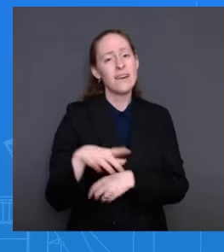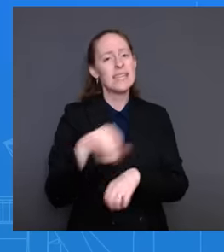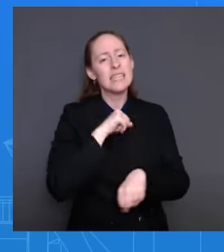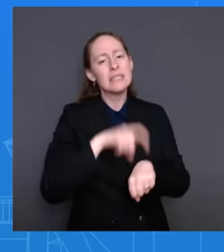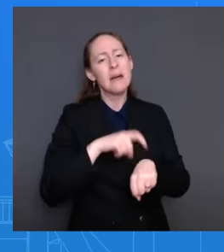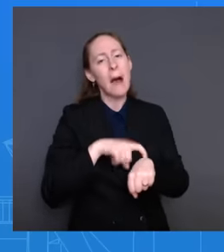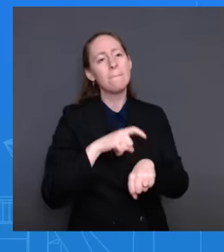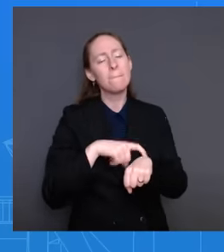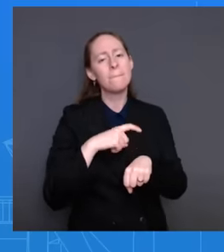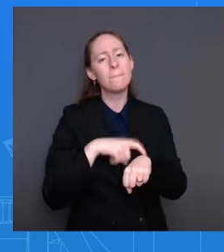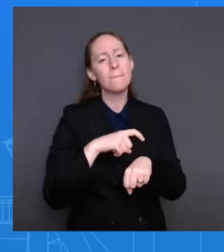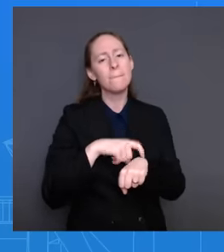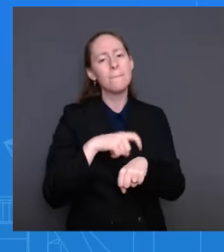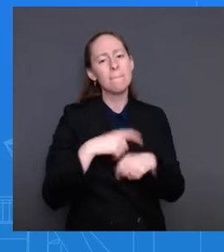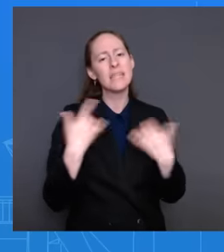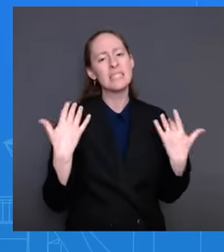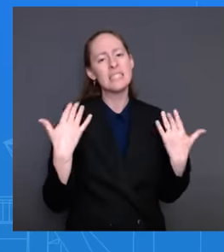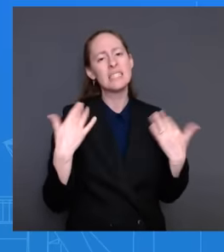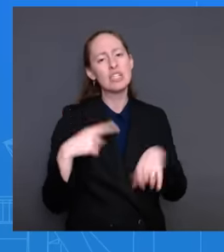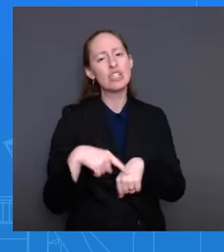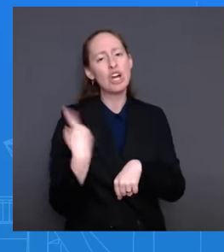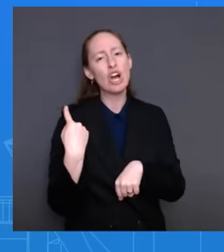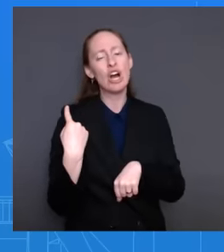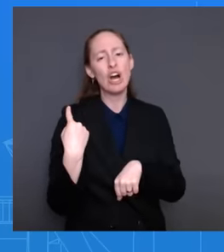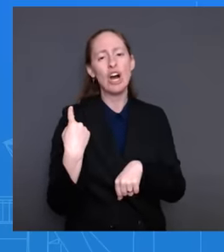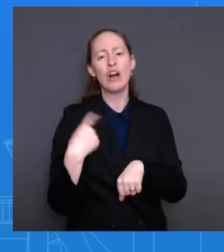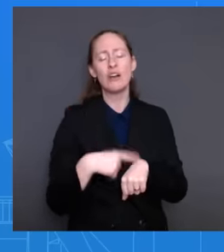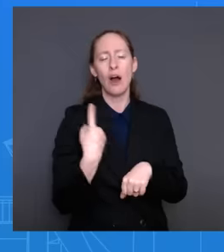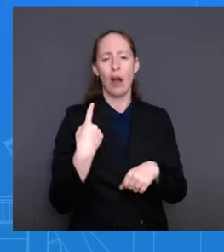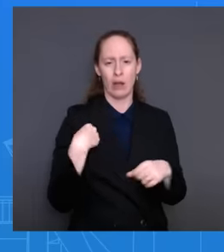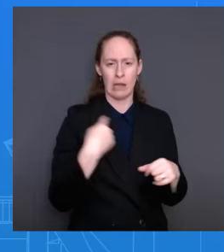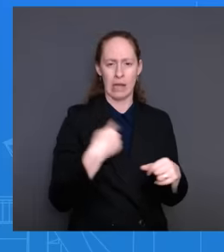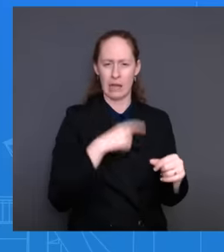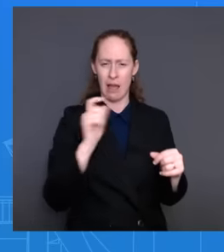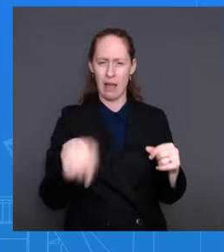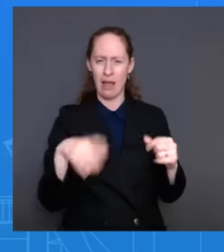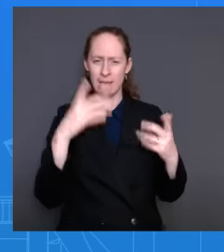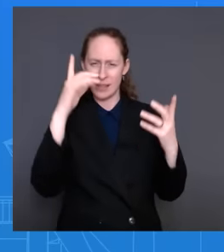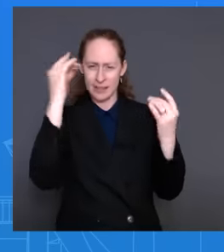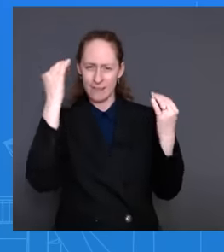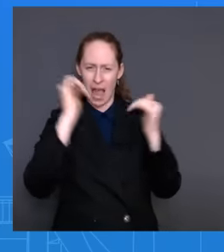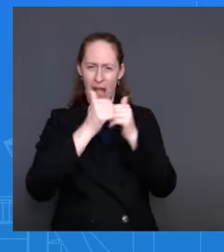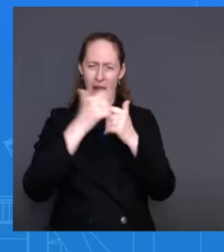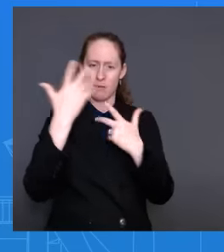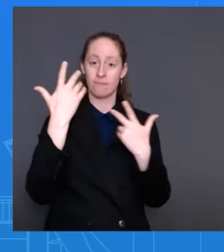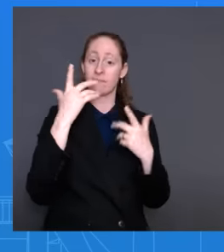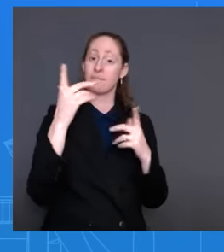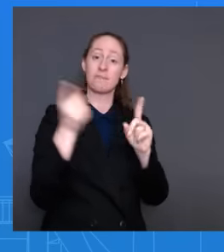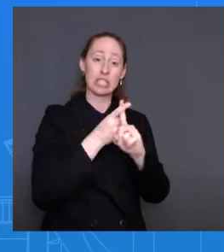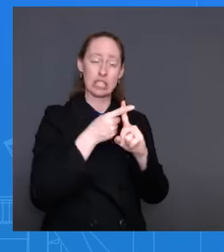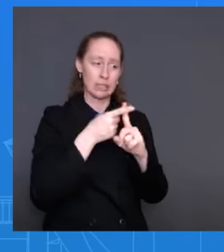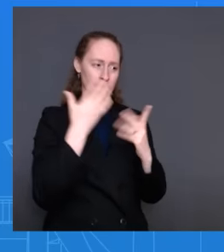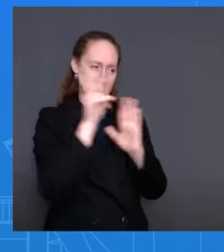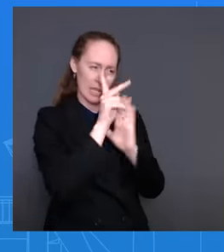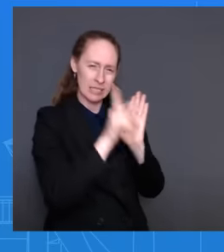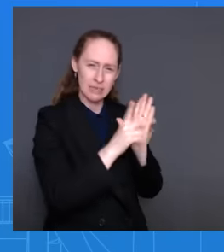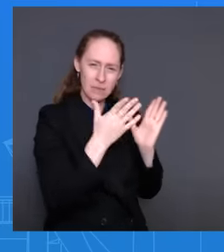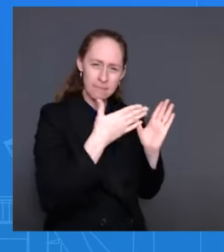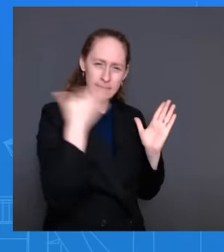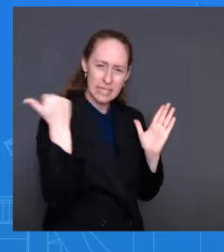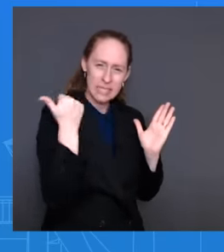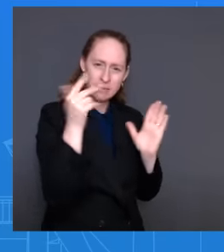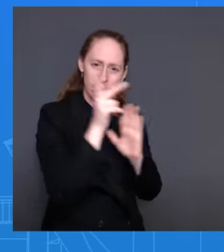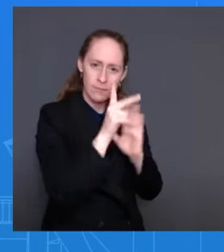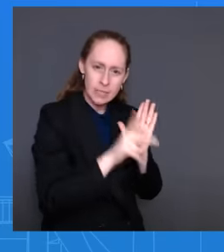policy to bring prices down without sacrificing all of the economic gains that we have made, And I think that one thing